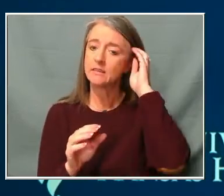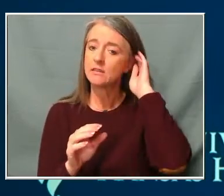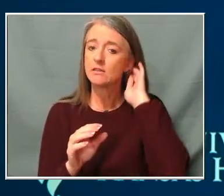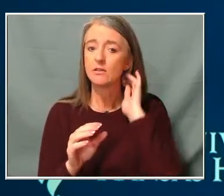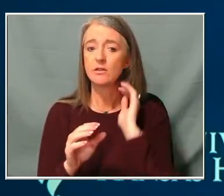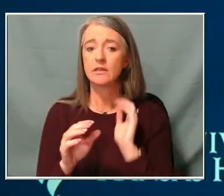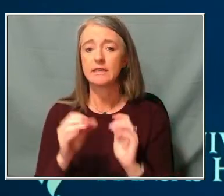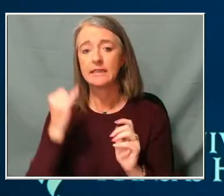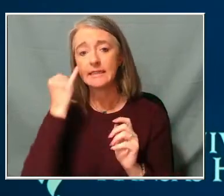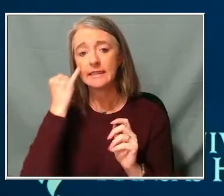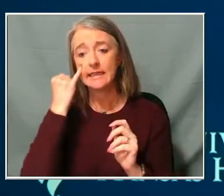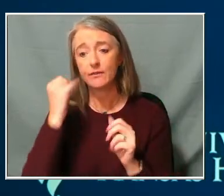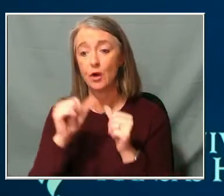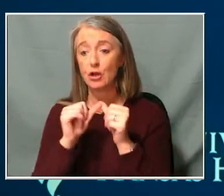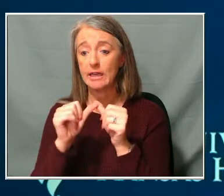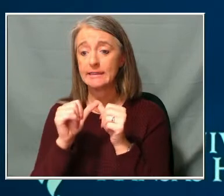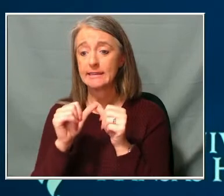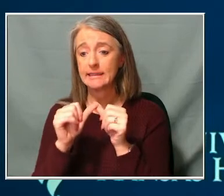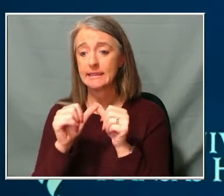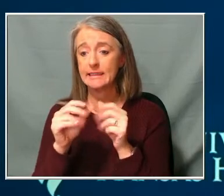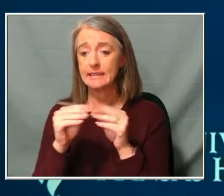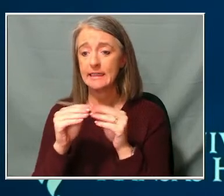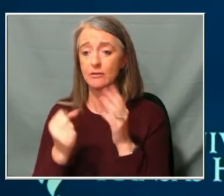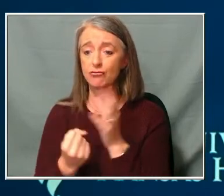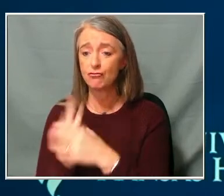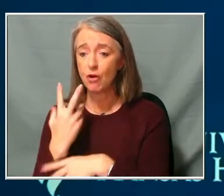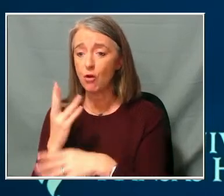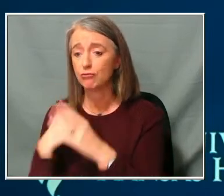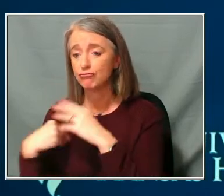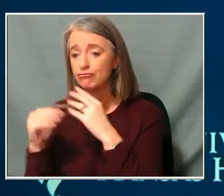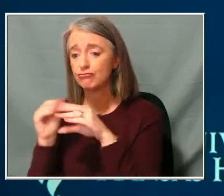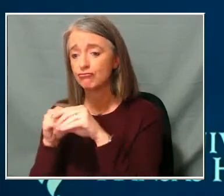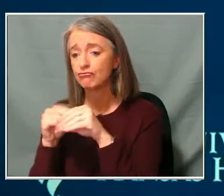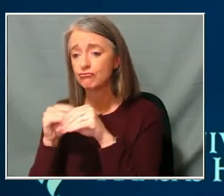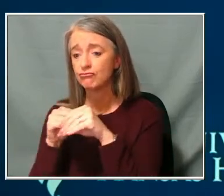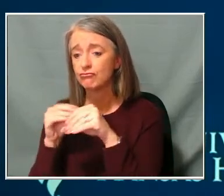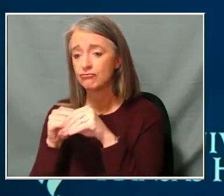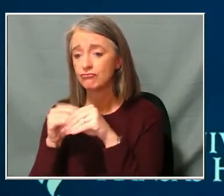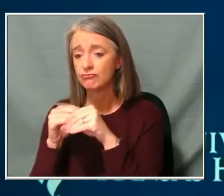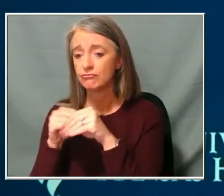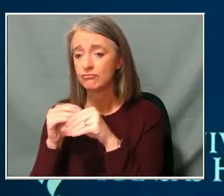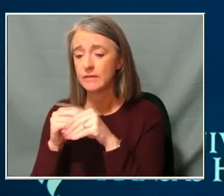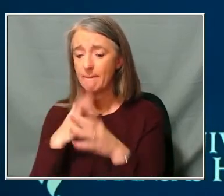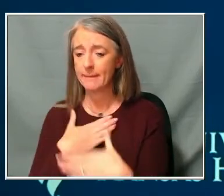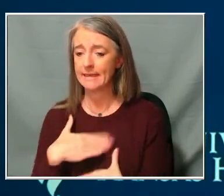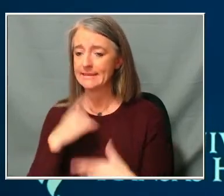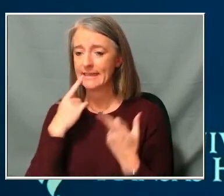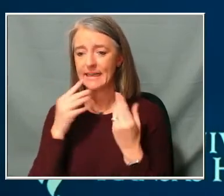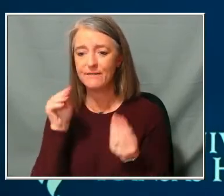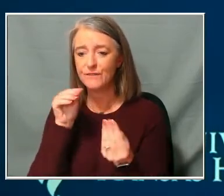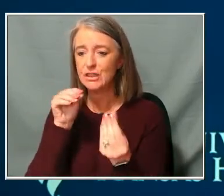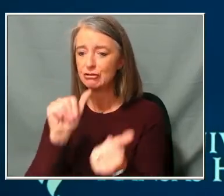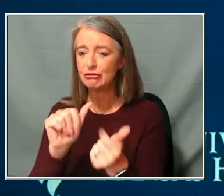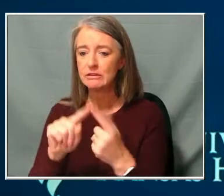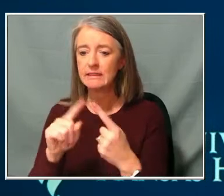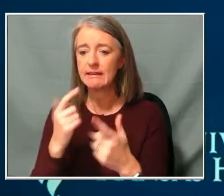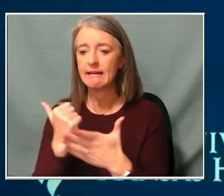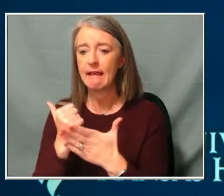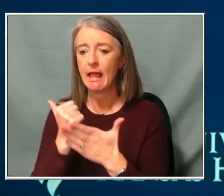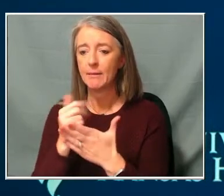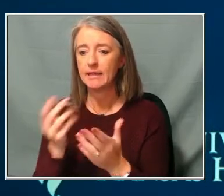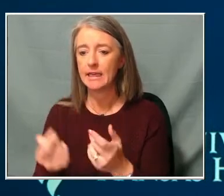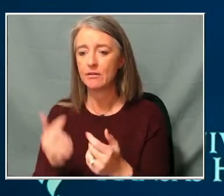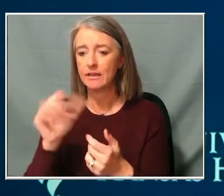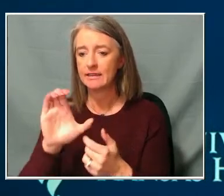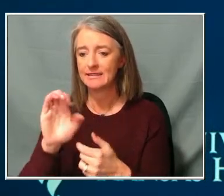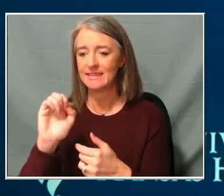we're constantly in this state of growth and storage, our bodies are not as efficient at actually getting rid of cellular machinery and cells that are not